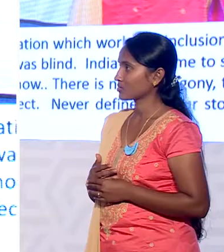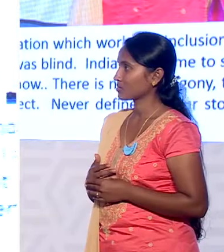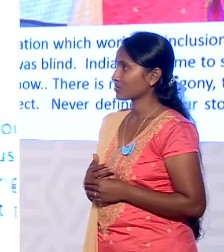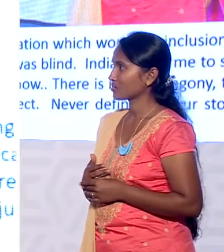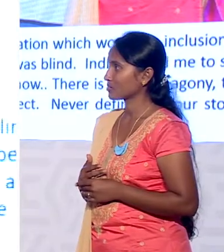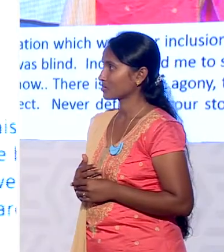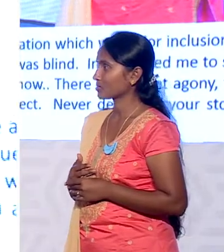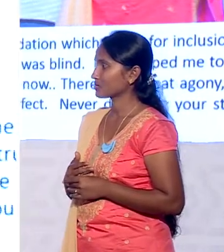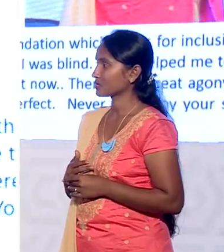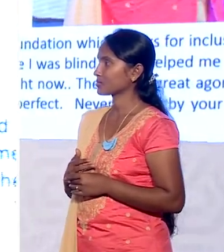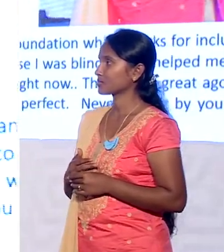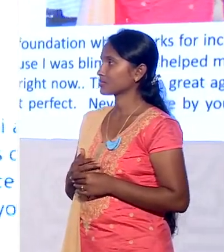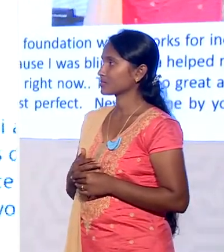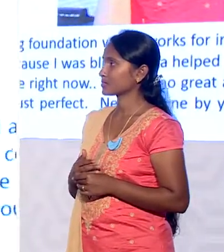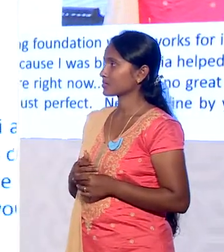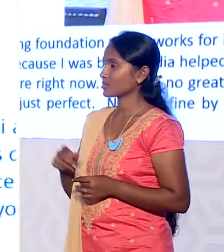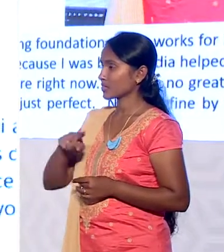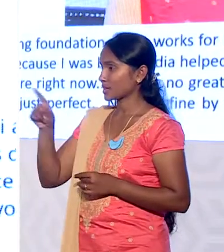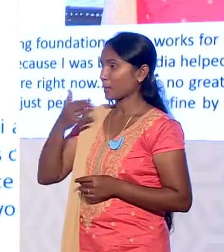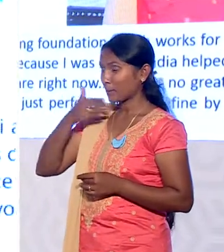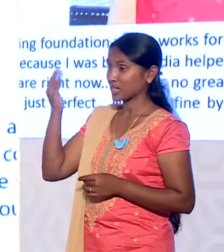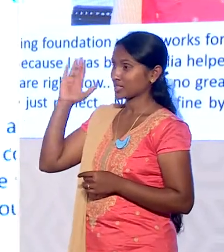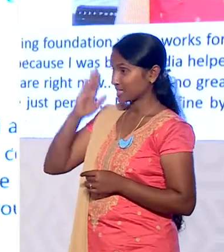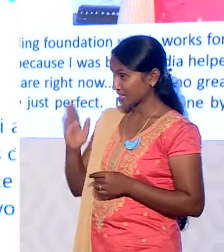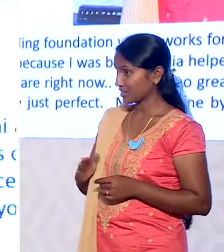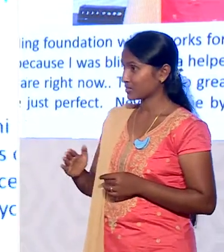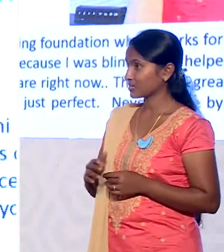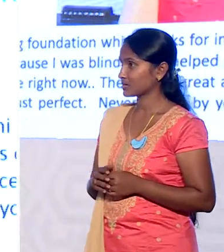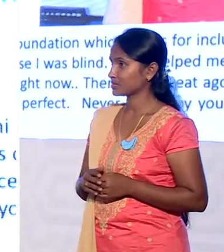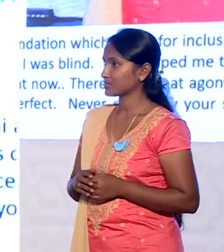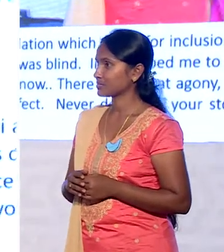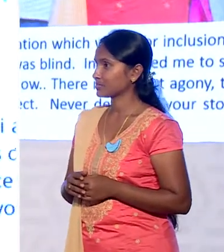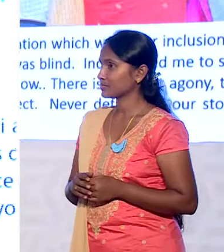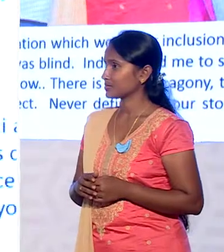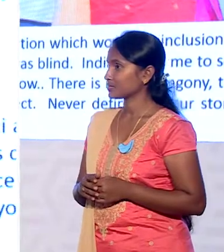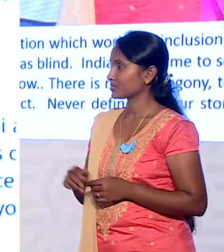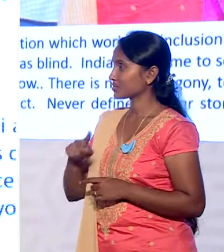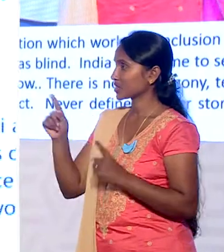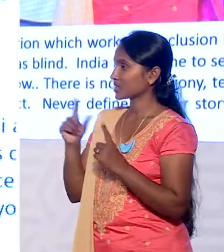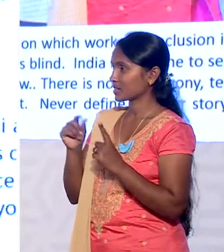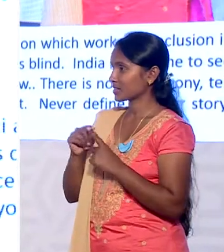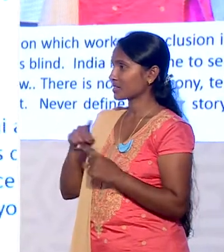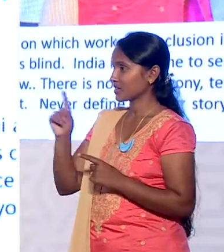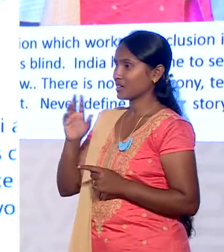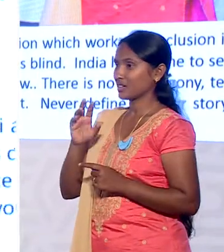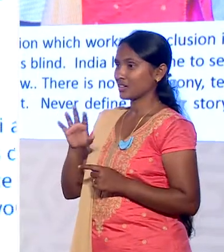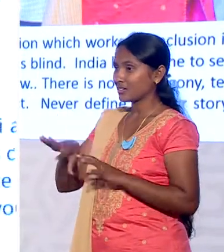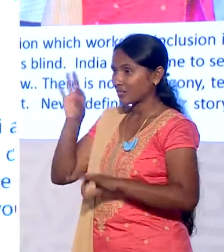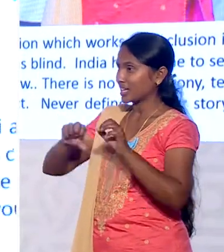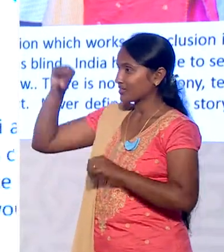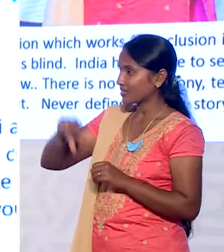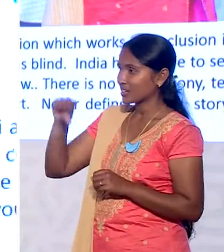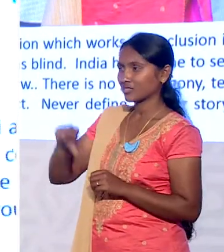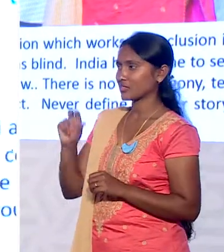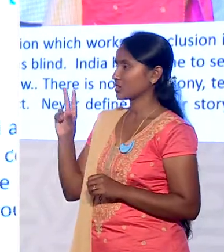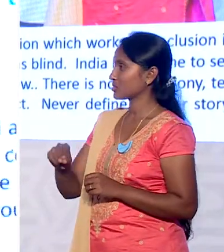where you find you. The best you ever, the bit of you that shines brightest than anything else. Don't be frightened of the failure.